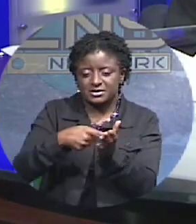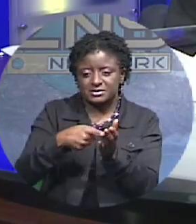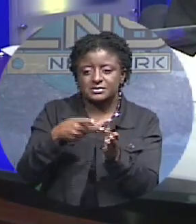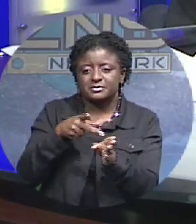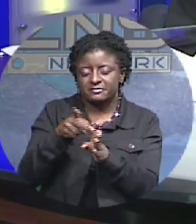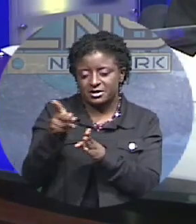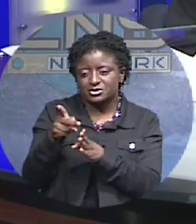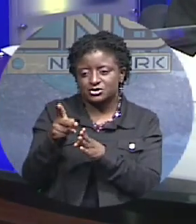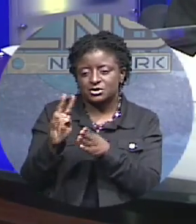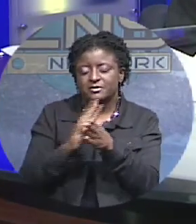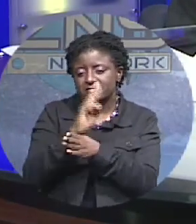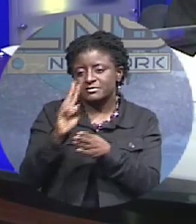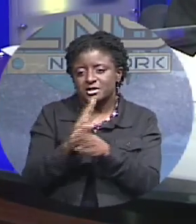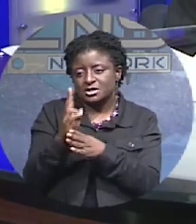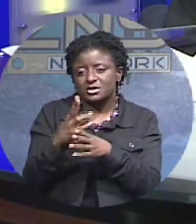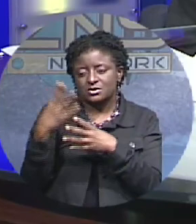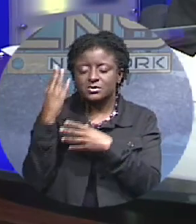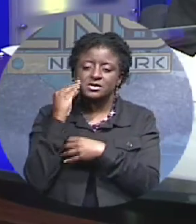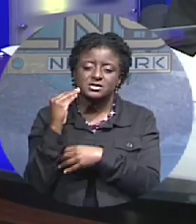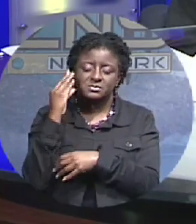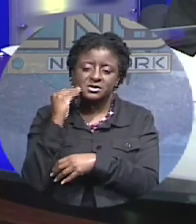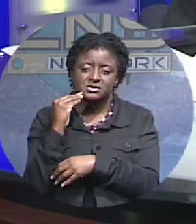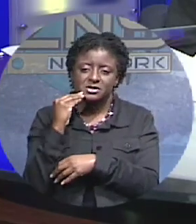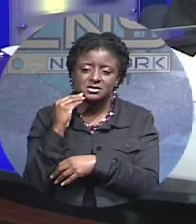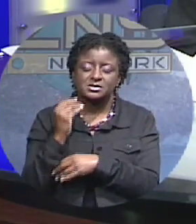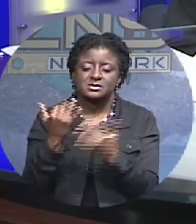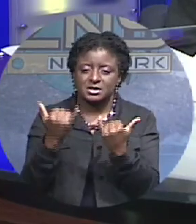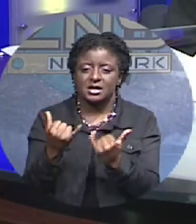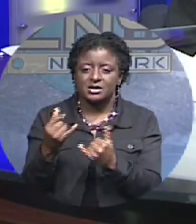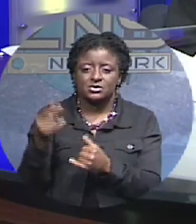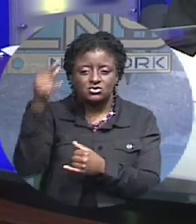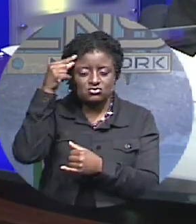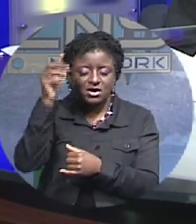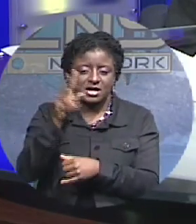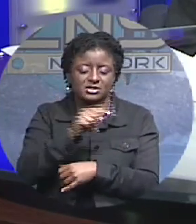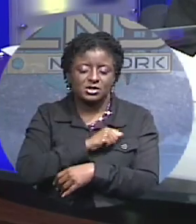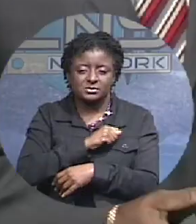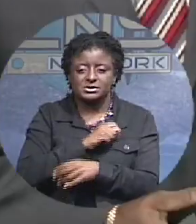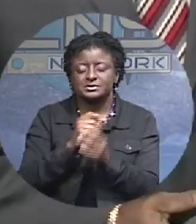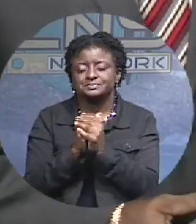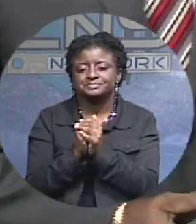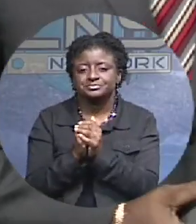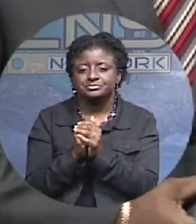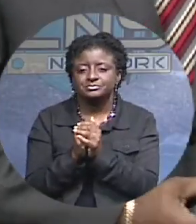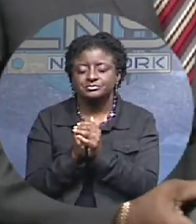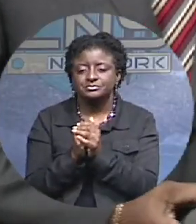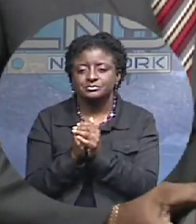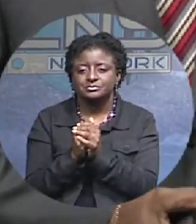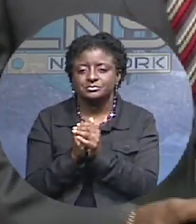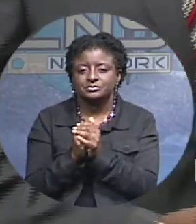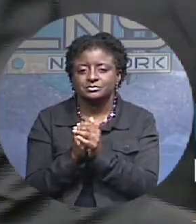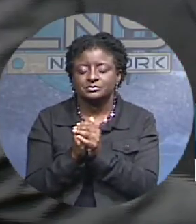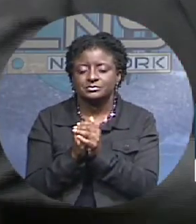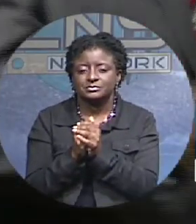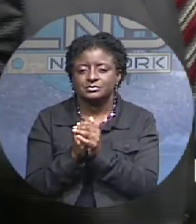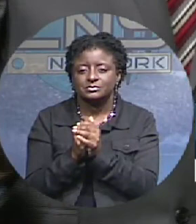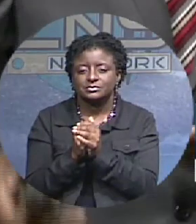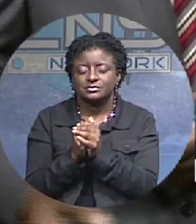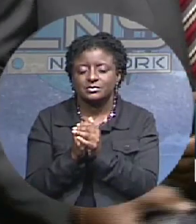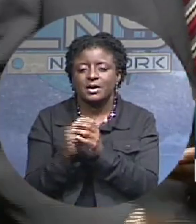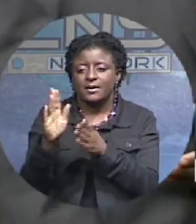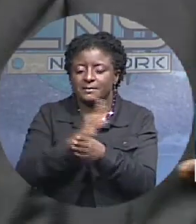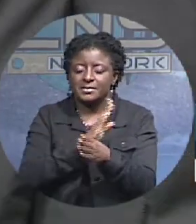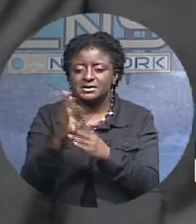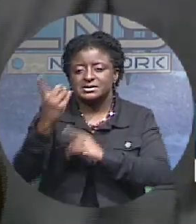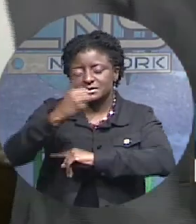to meteorologist Greg Thompson, who had just left the office when the tornado touched down. Hello, Greg. Hi, Keishlin. Good evening, everybody. Very busy